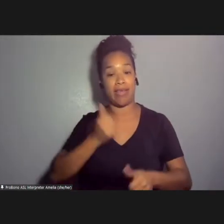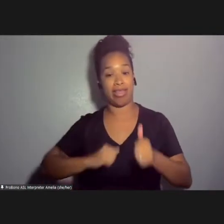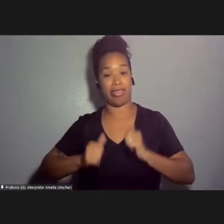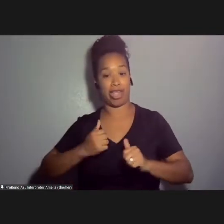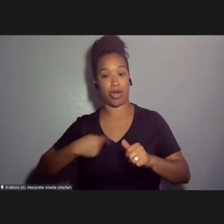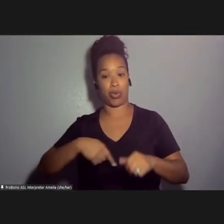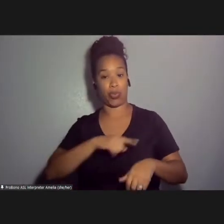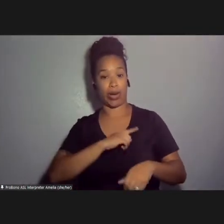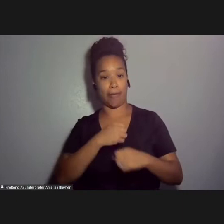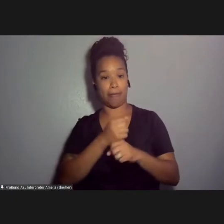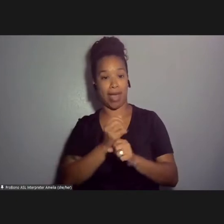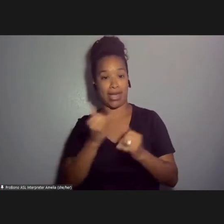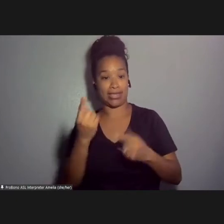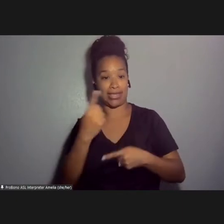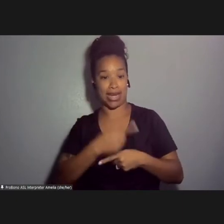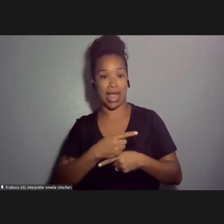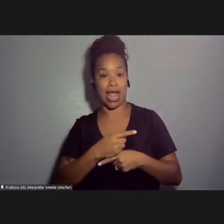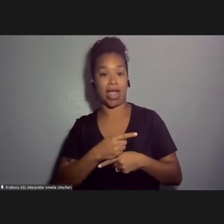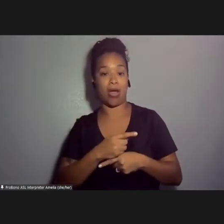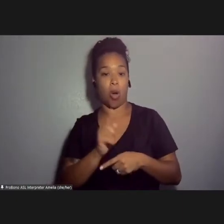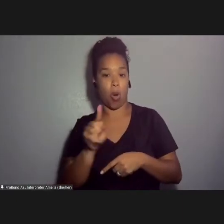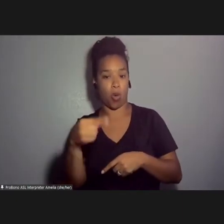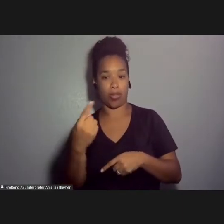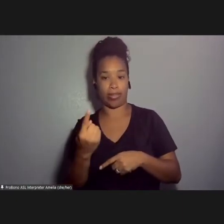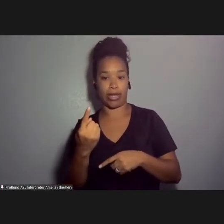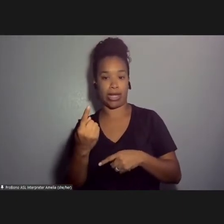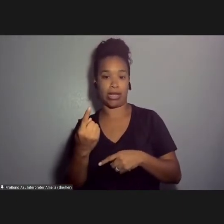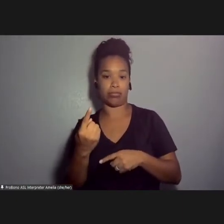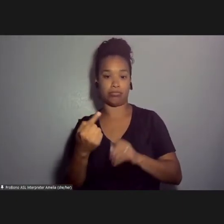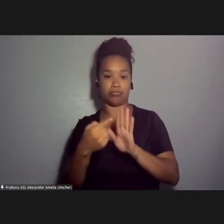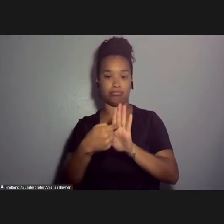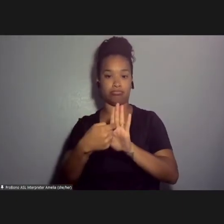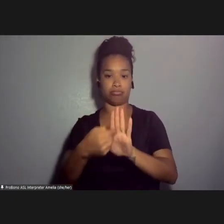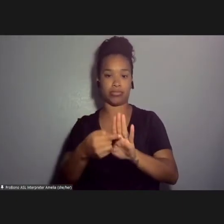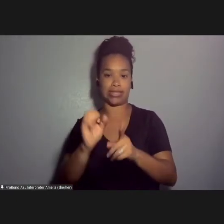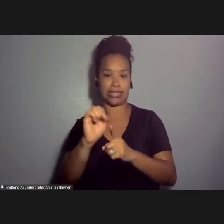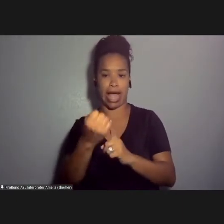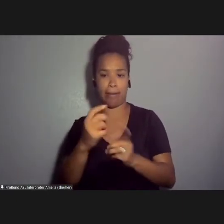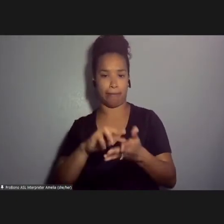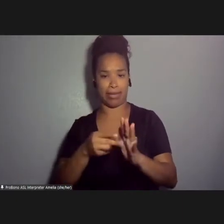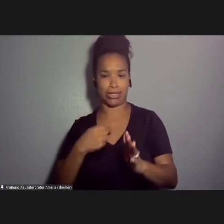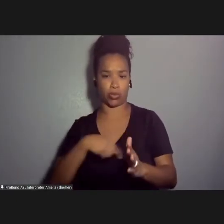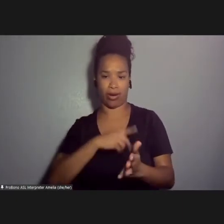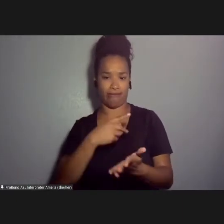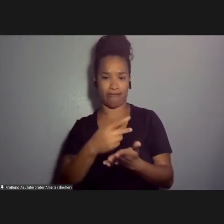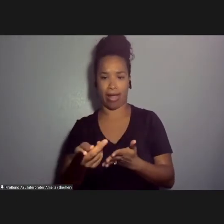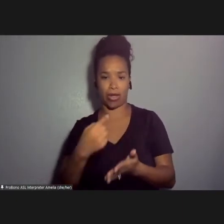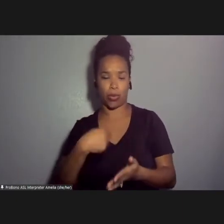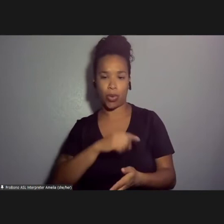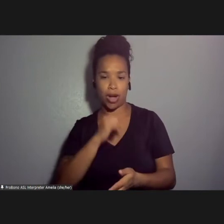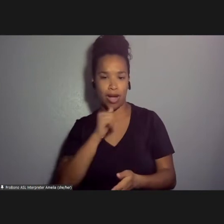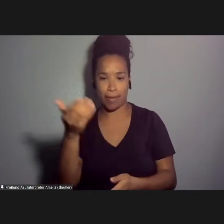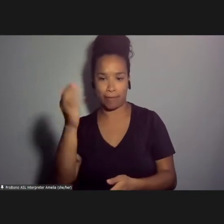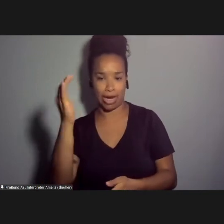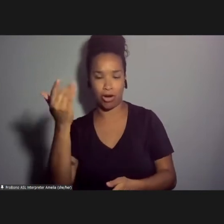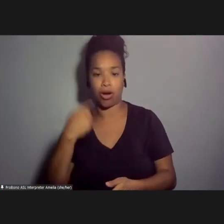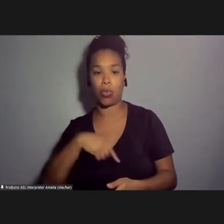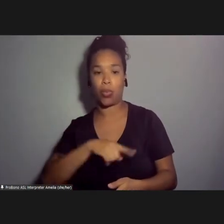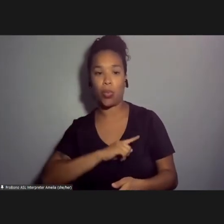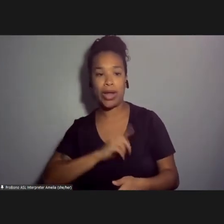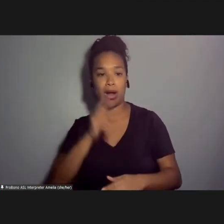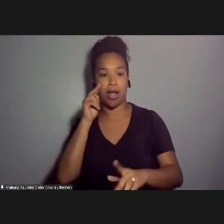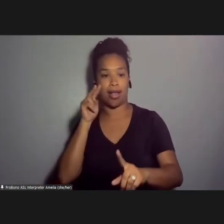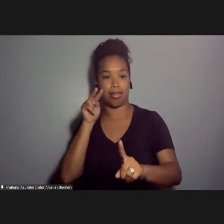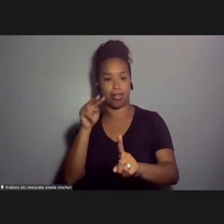solely reflects society, then we're failing it. We're not a mirror, we're a lens. We see what's coming,